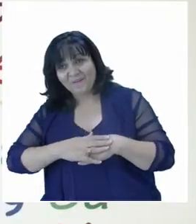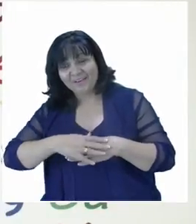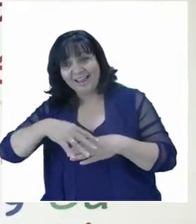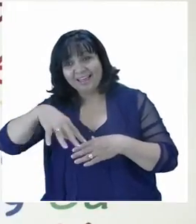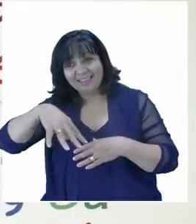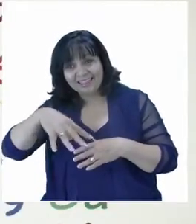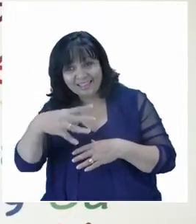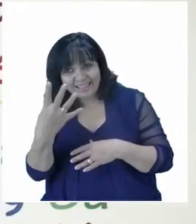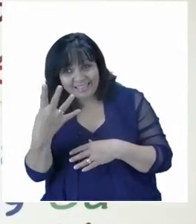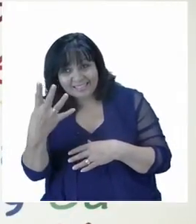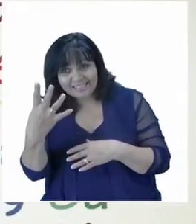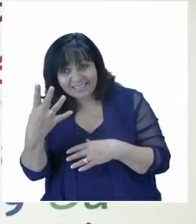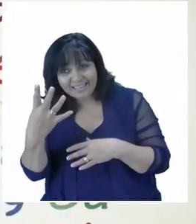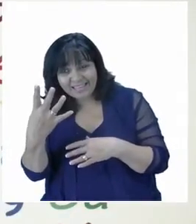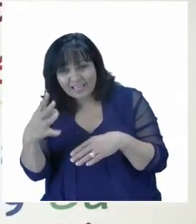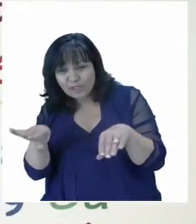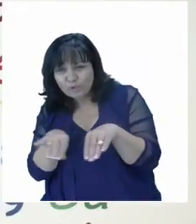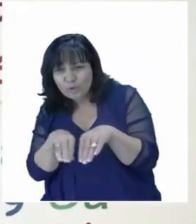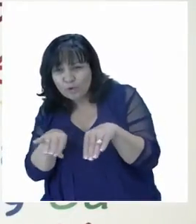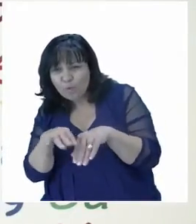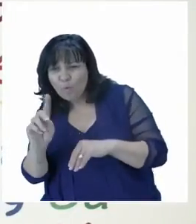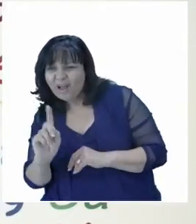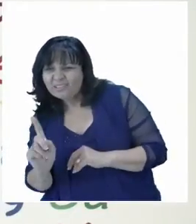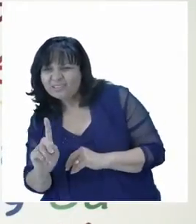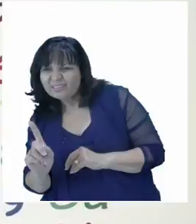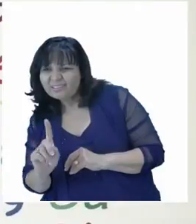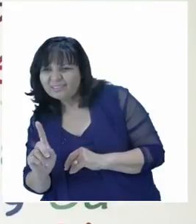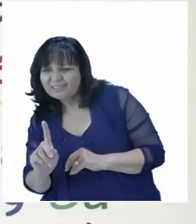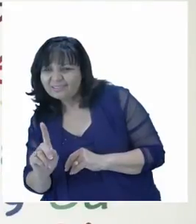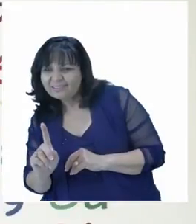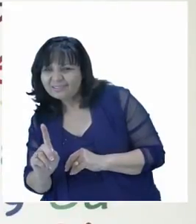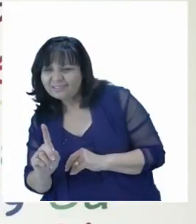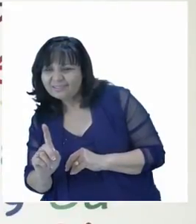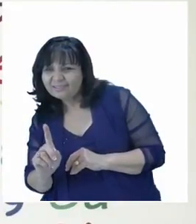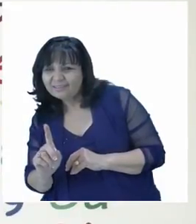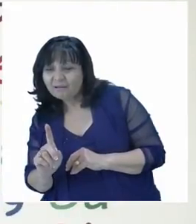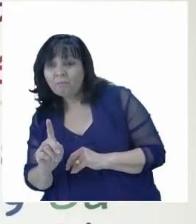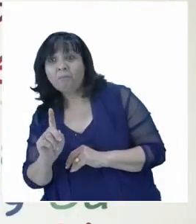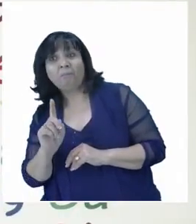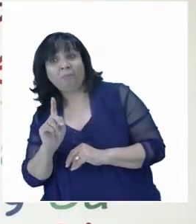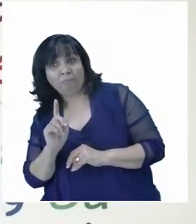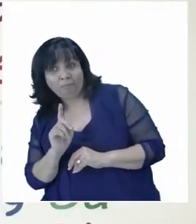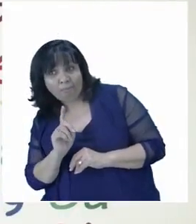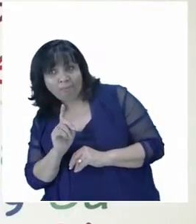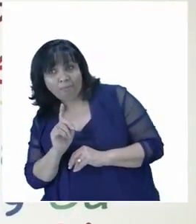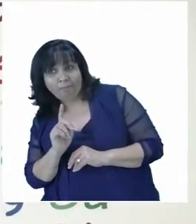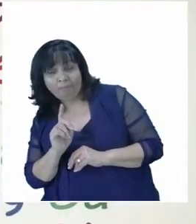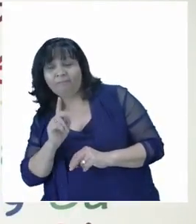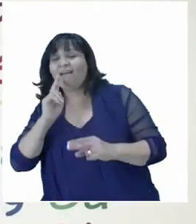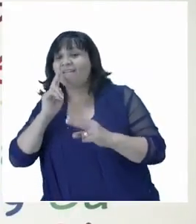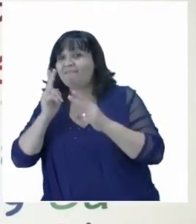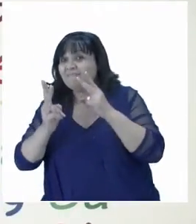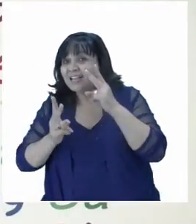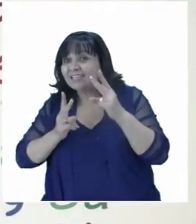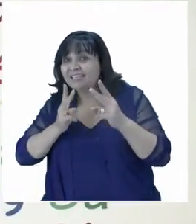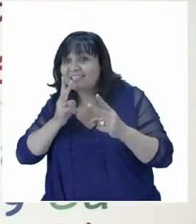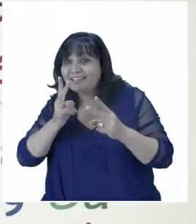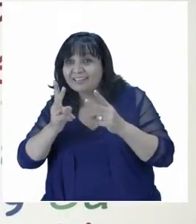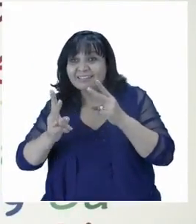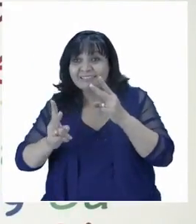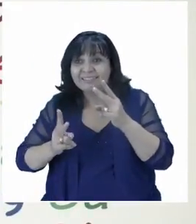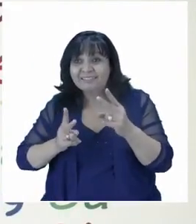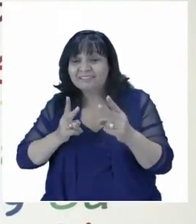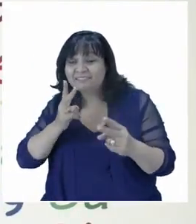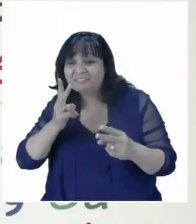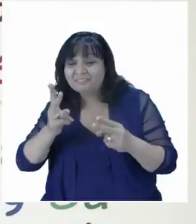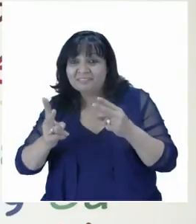Thursday, I am visiting my family. Now, there are other family